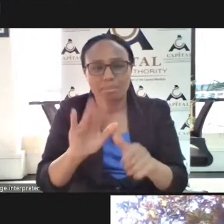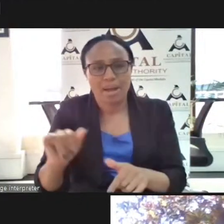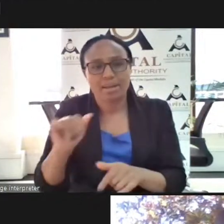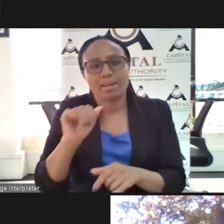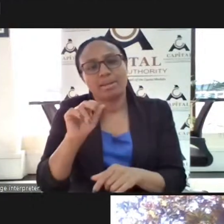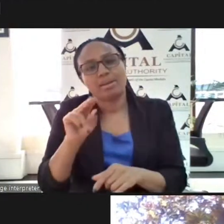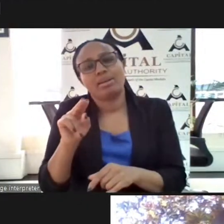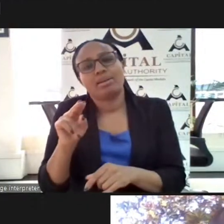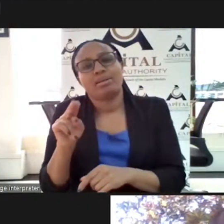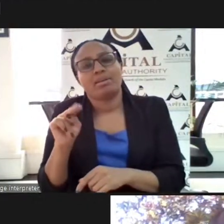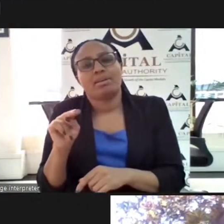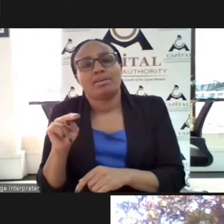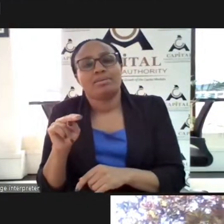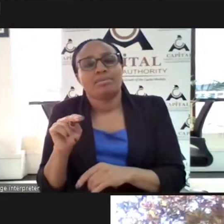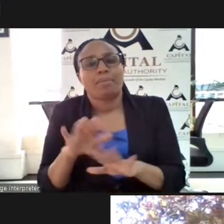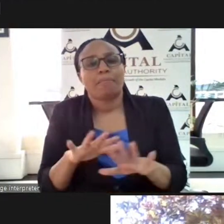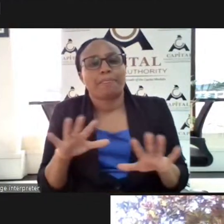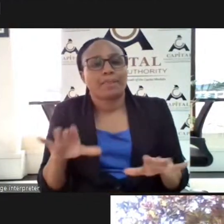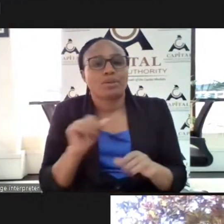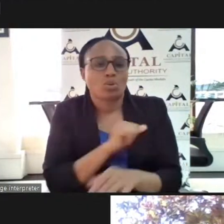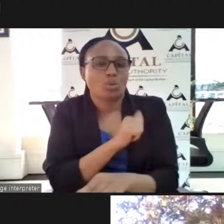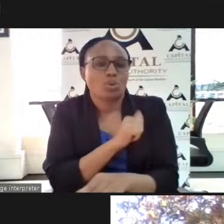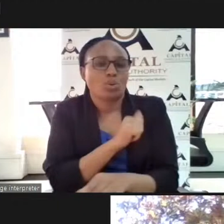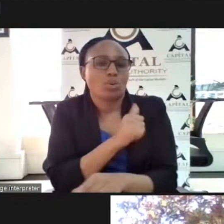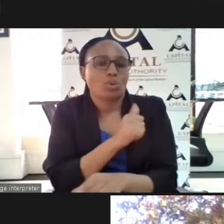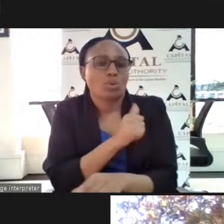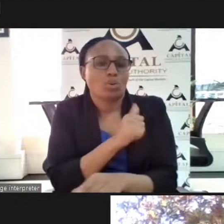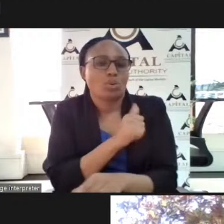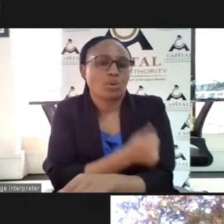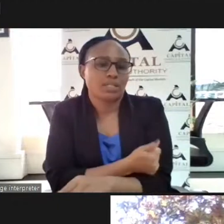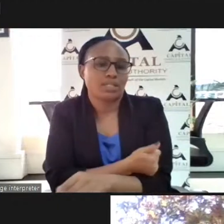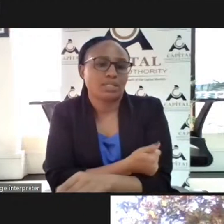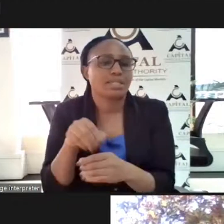decide to take on a little bit more risk and invest in